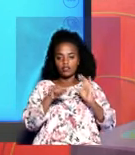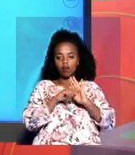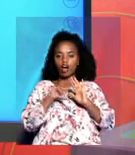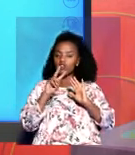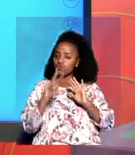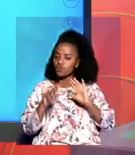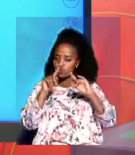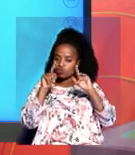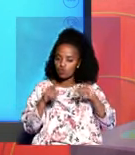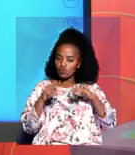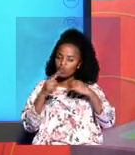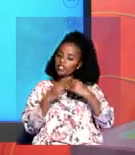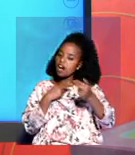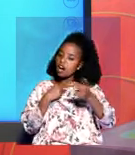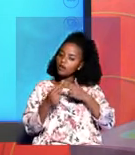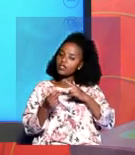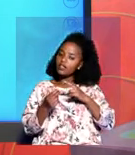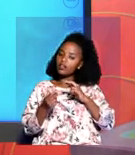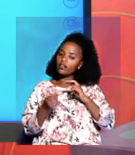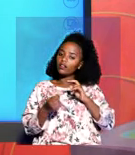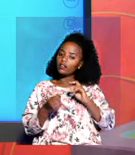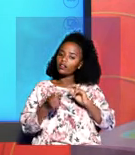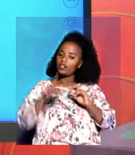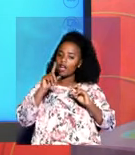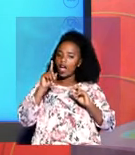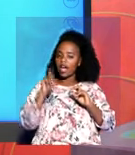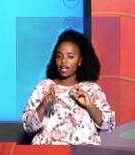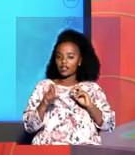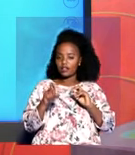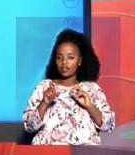minus 2 times